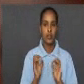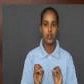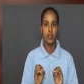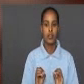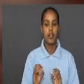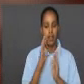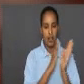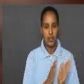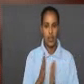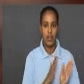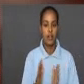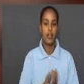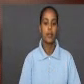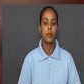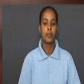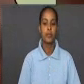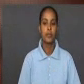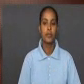Students, let's get ready.